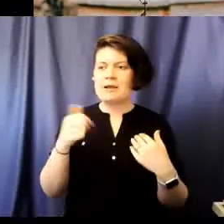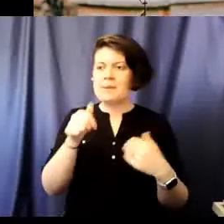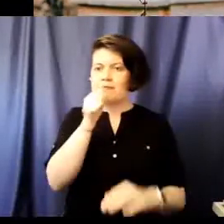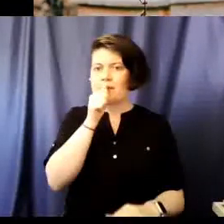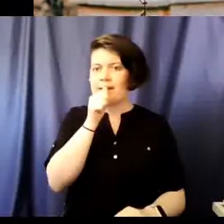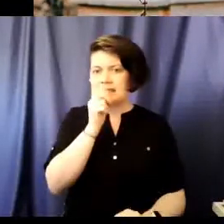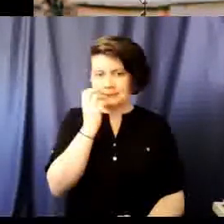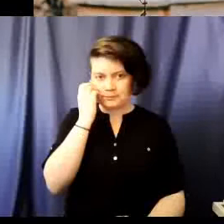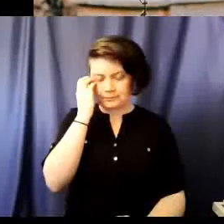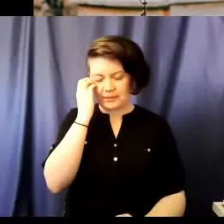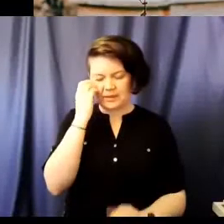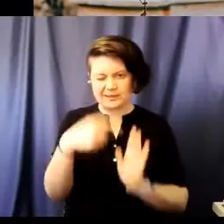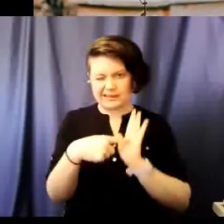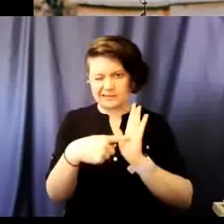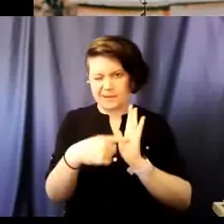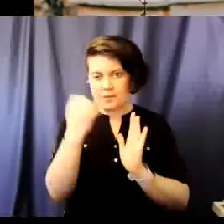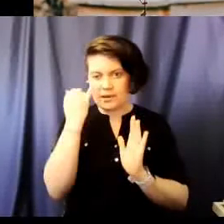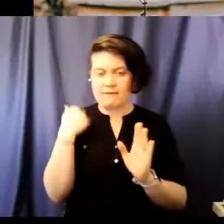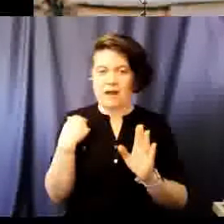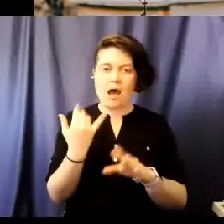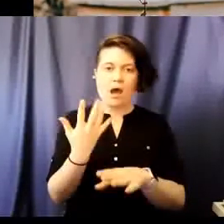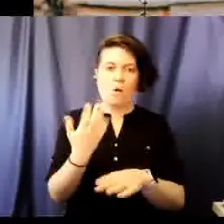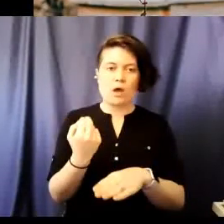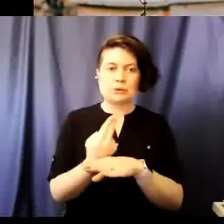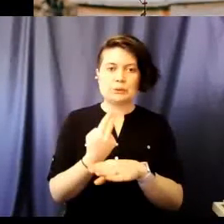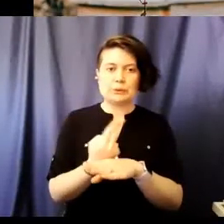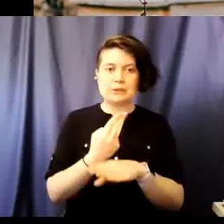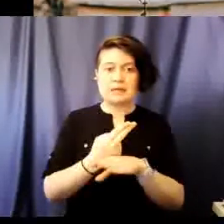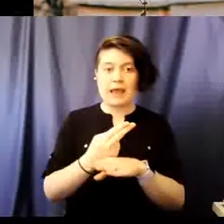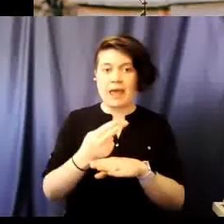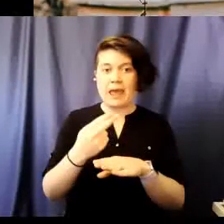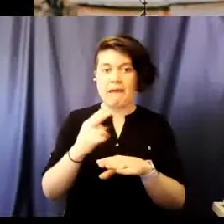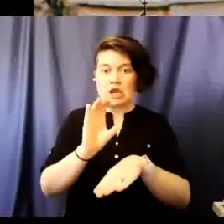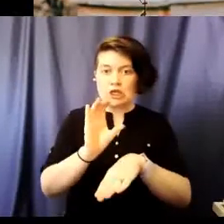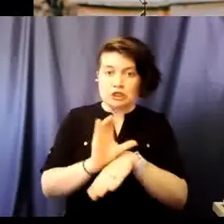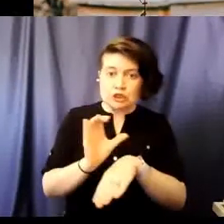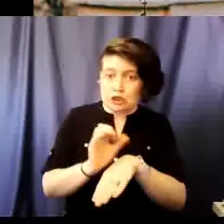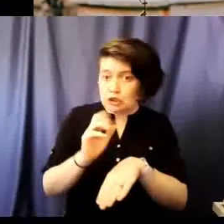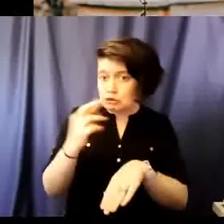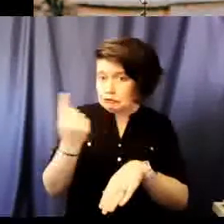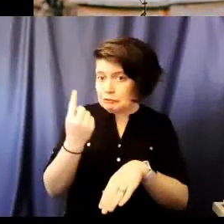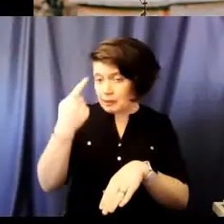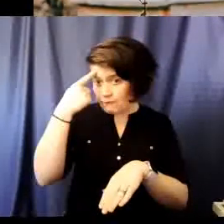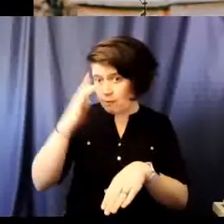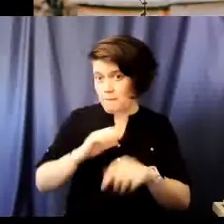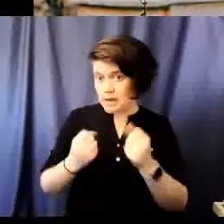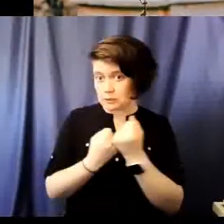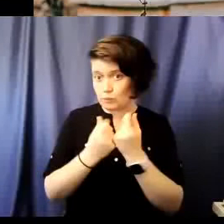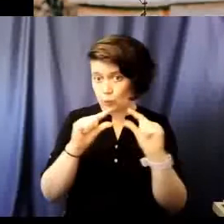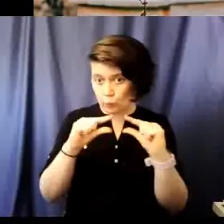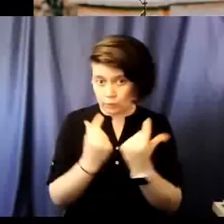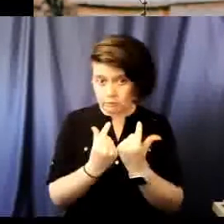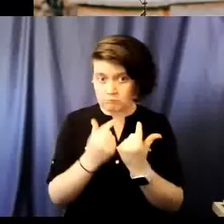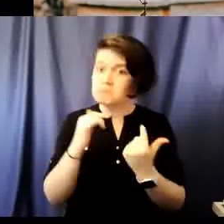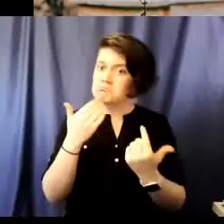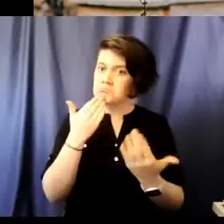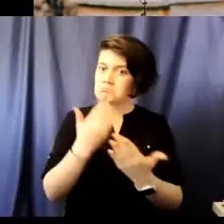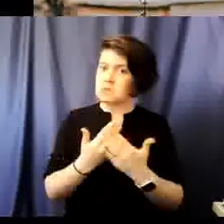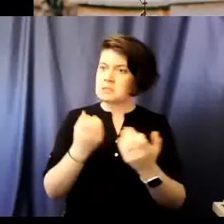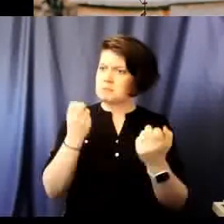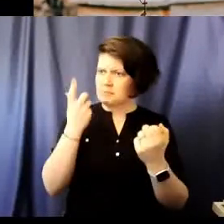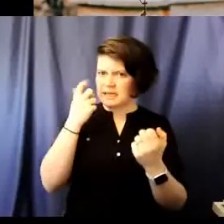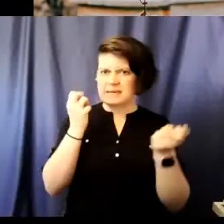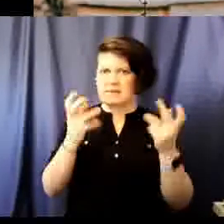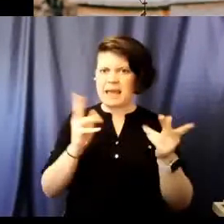if I wanted to use a faith center for my support group, this might work because a lot of different people come to faith